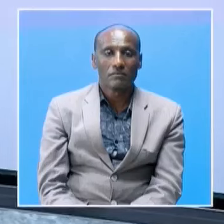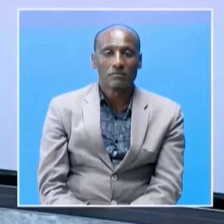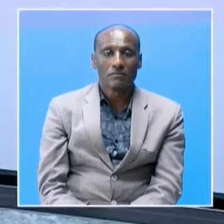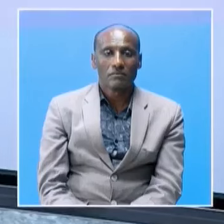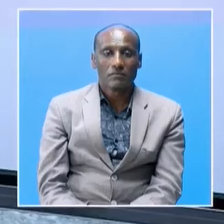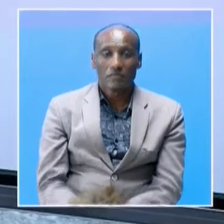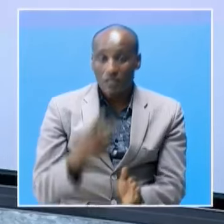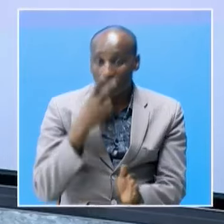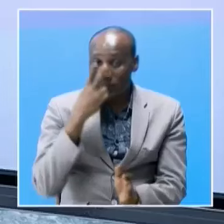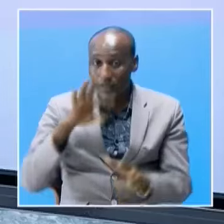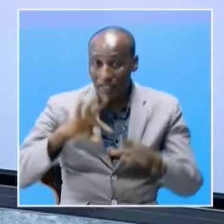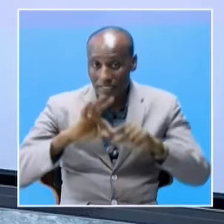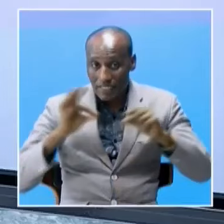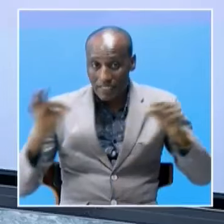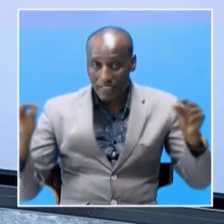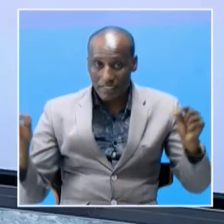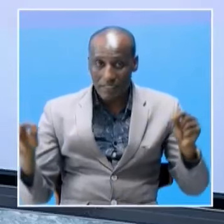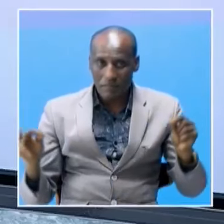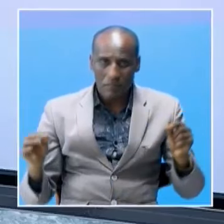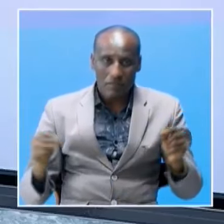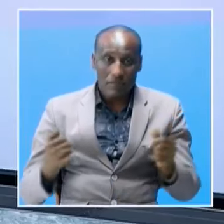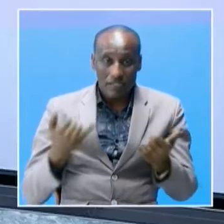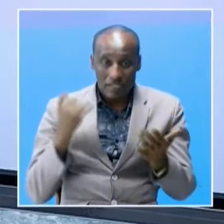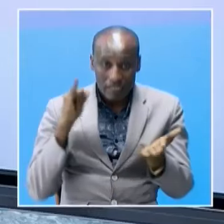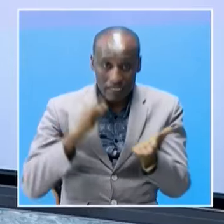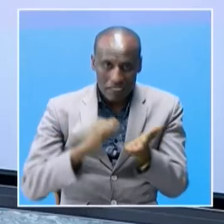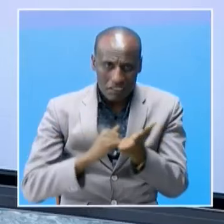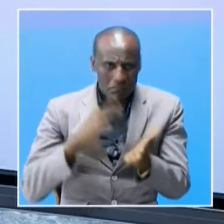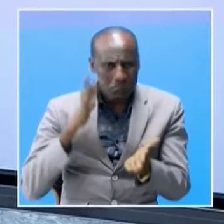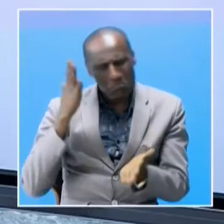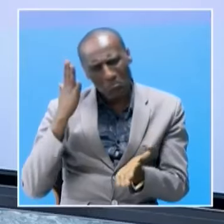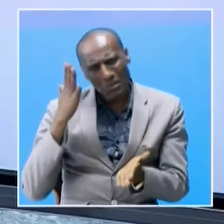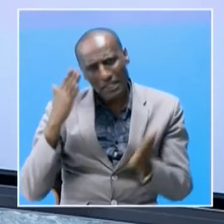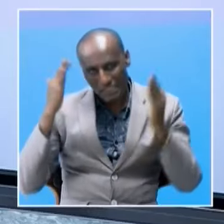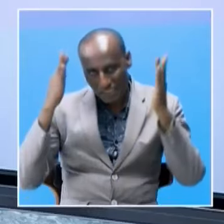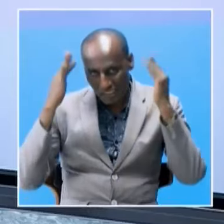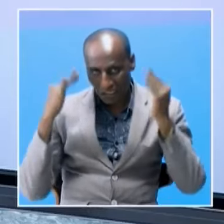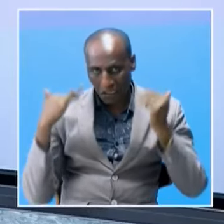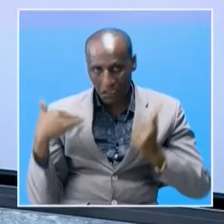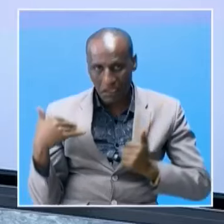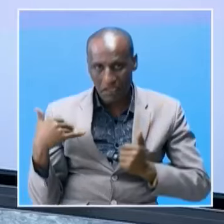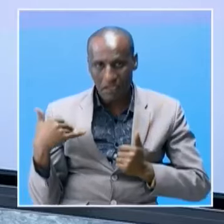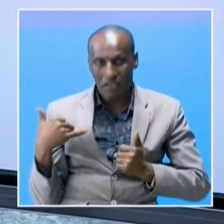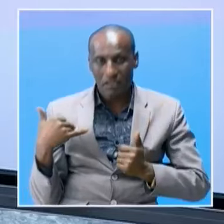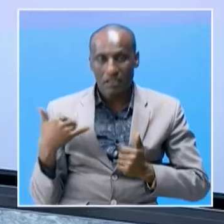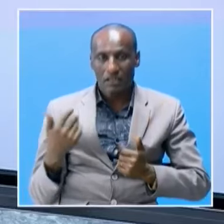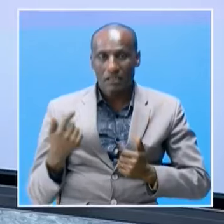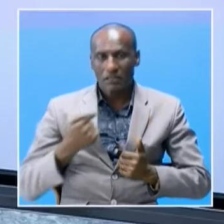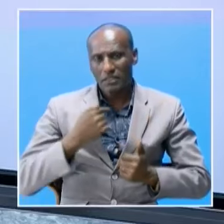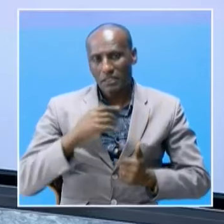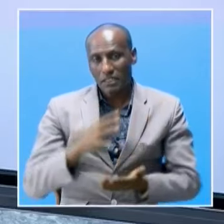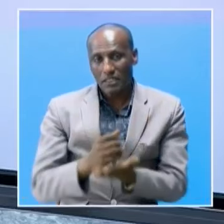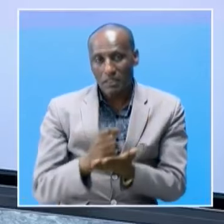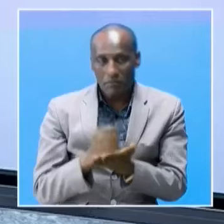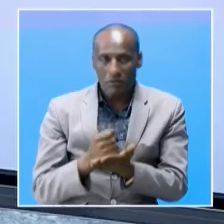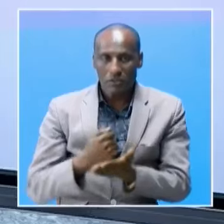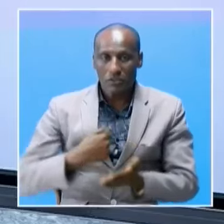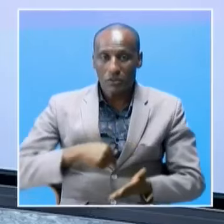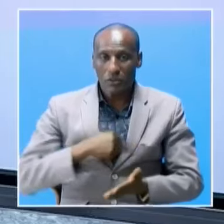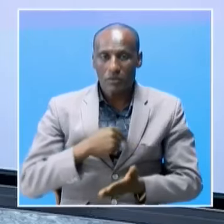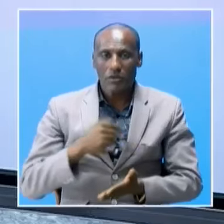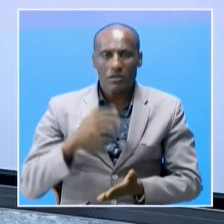Look at this sentence. It might rain. Now we are talking about something which we believe or which there